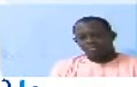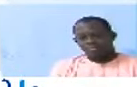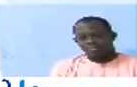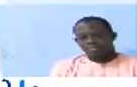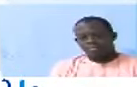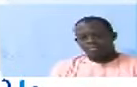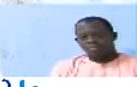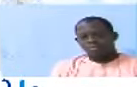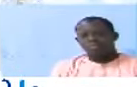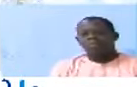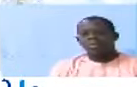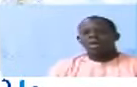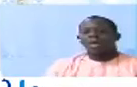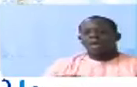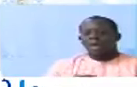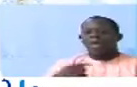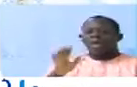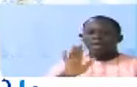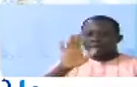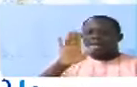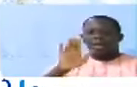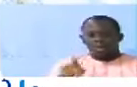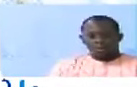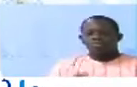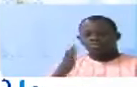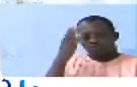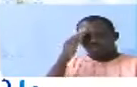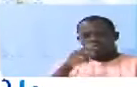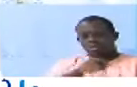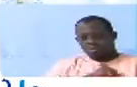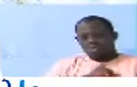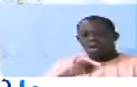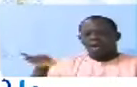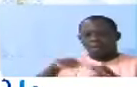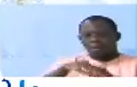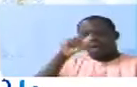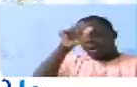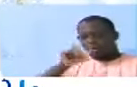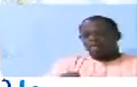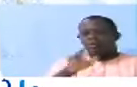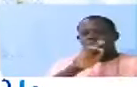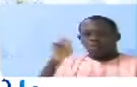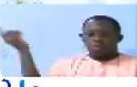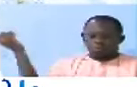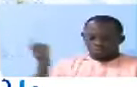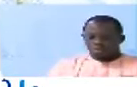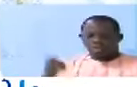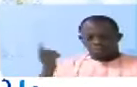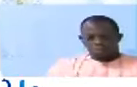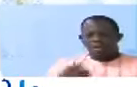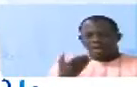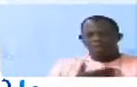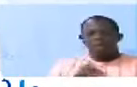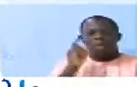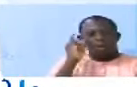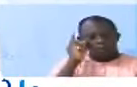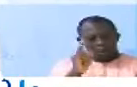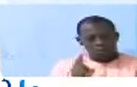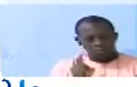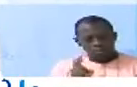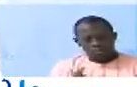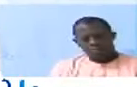Alhamdulillah. I later came to discover that he was among the people who were beating. But really, huh?